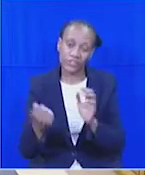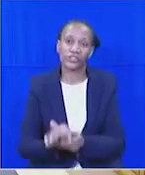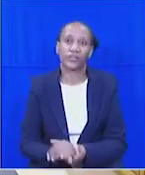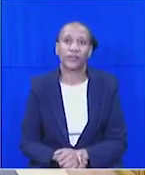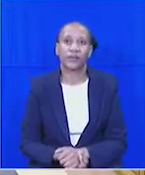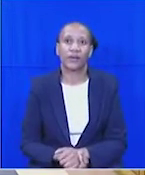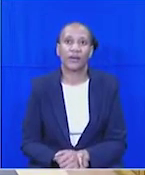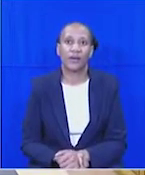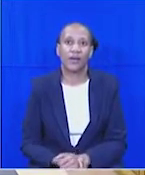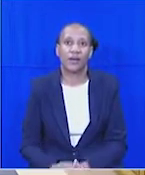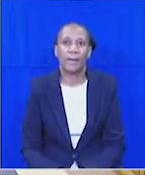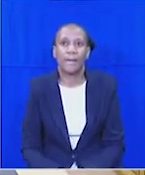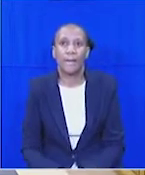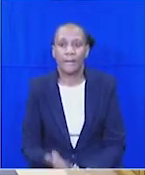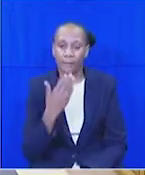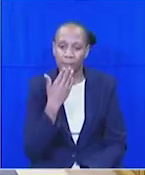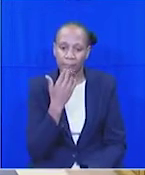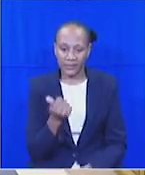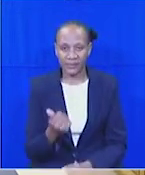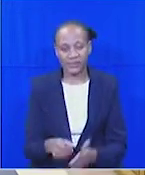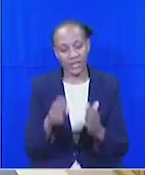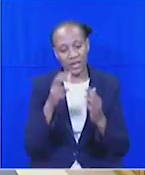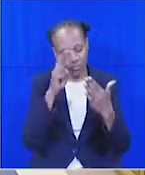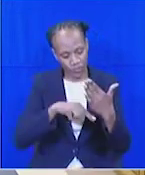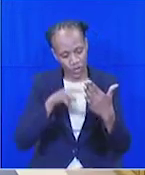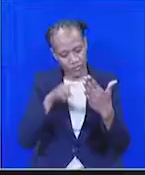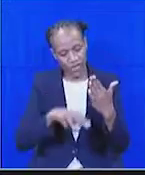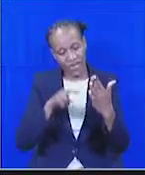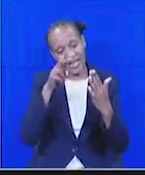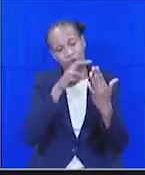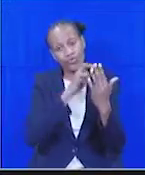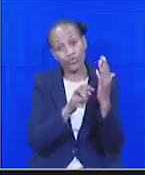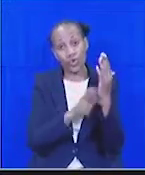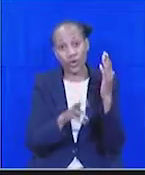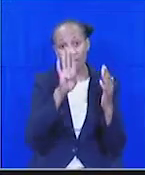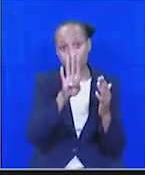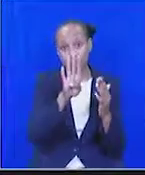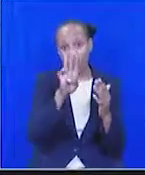member, please read Rule 4.9. Thank you.